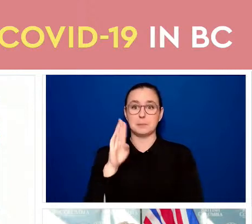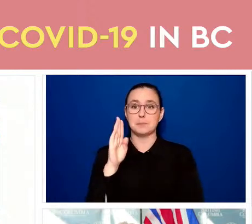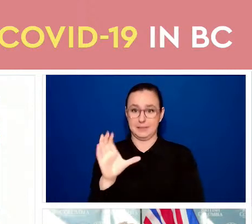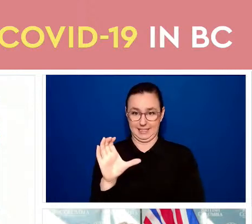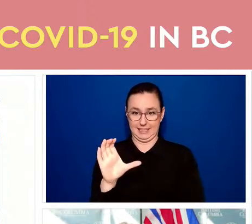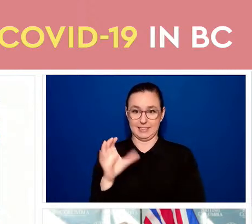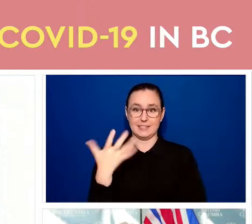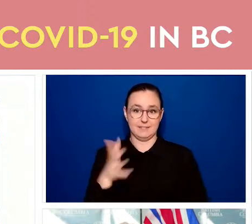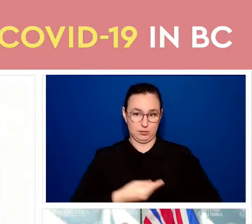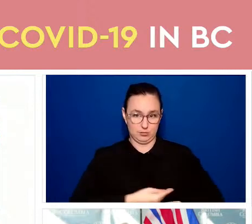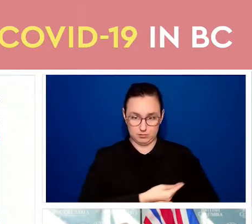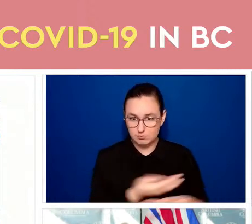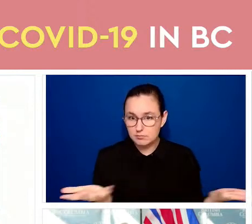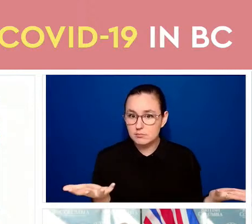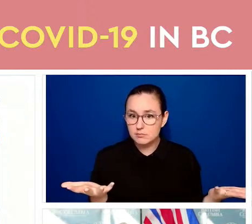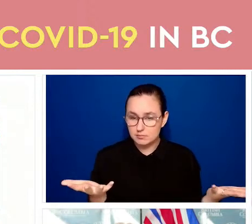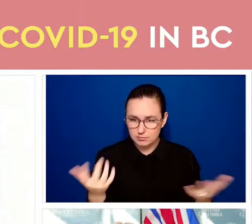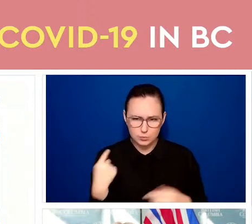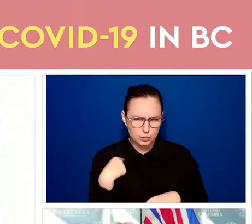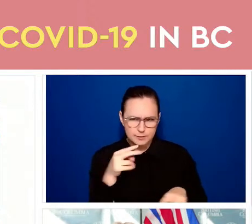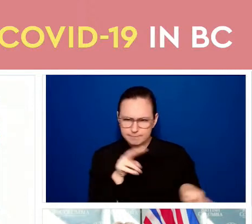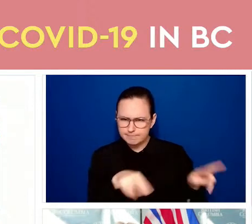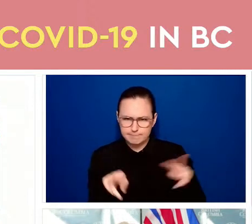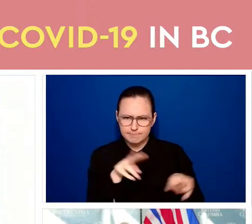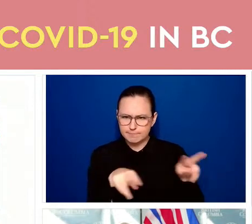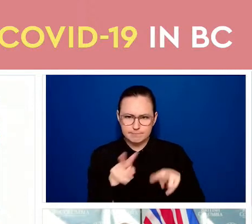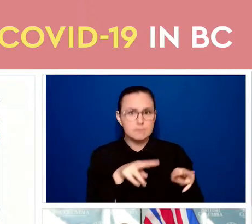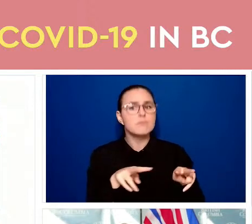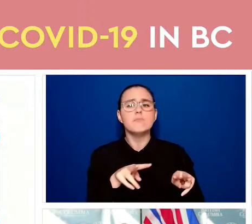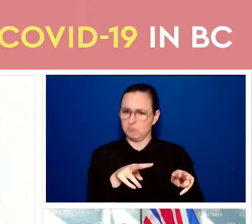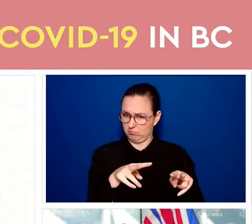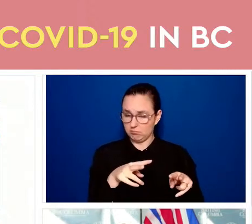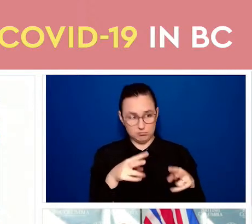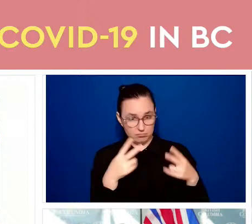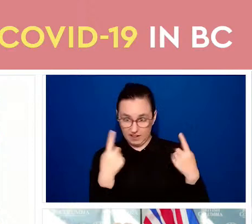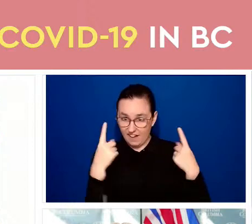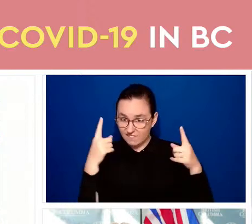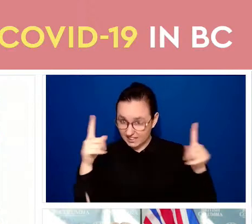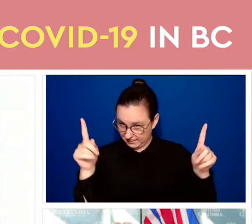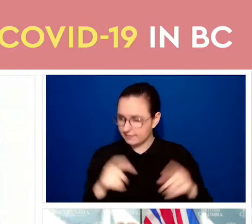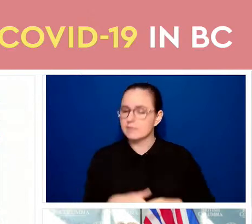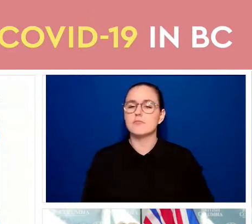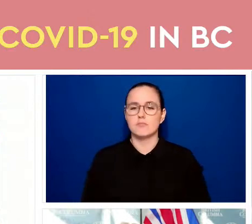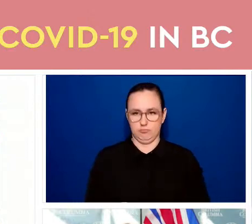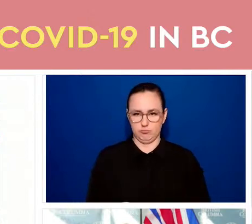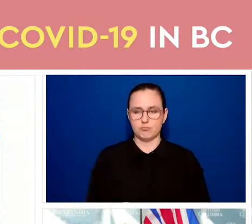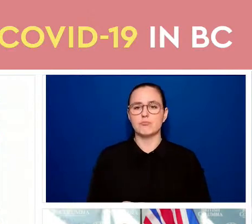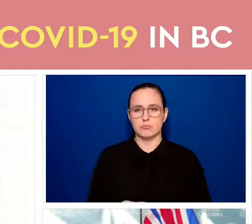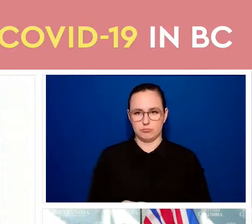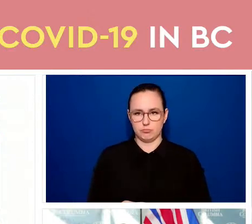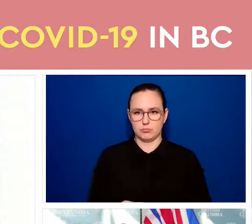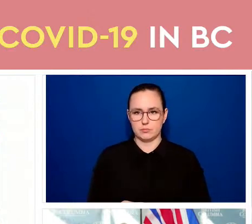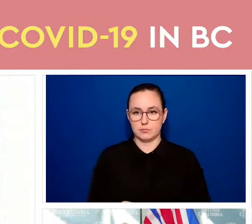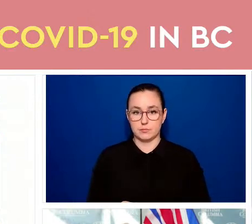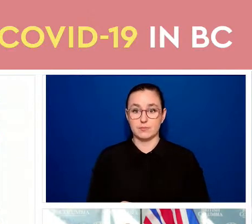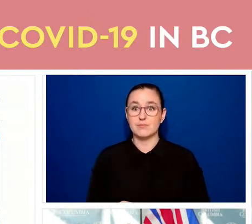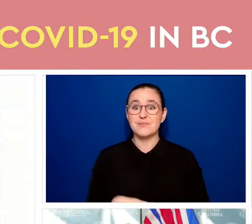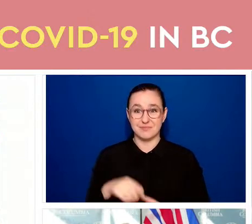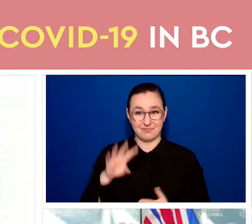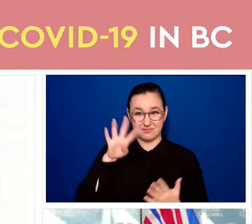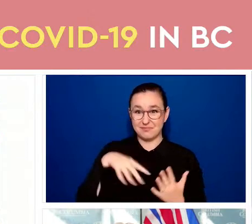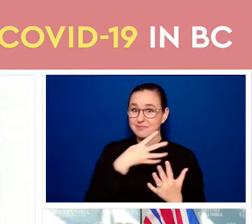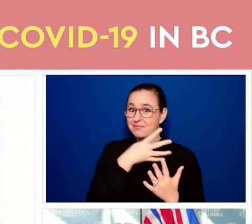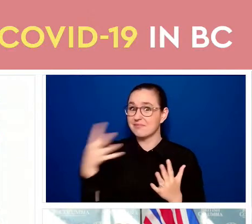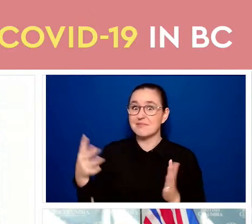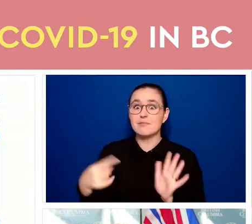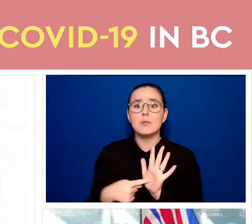ongoing monitoring and assessment of our effectiveness in communities across BC. What this tells us quite clearly is that for the